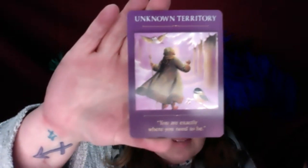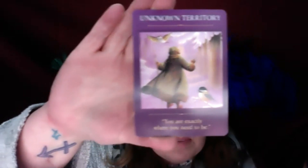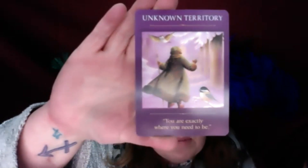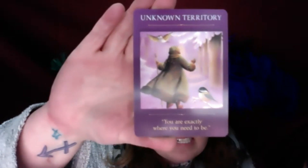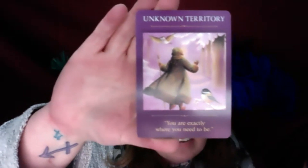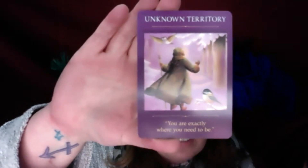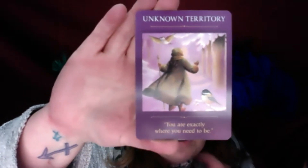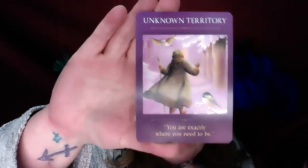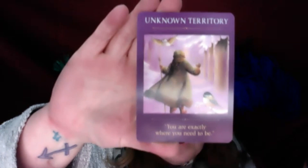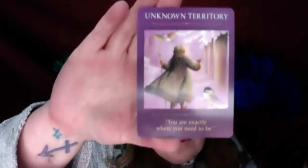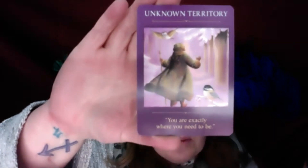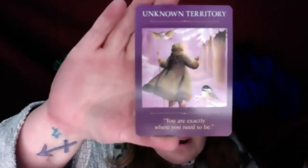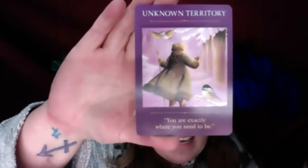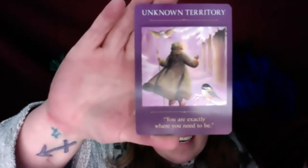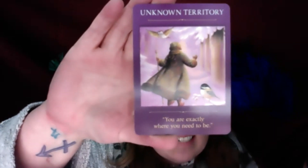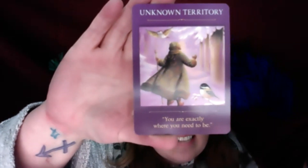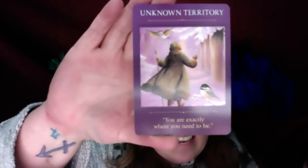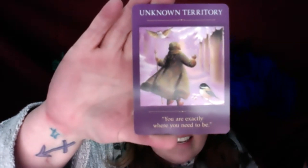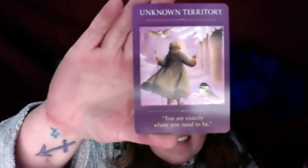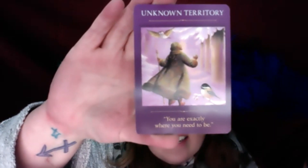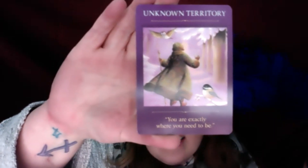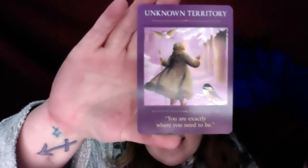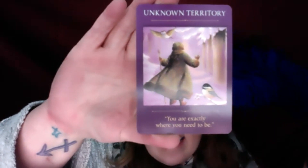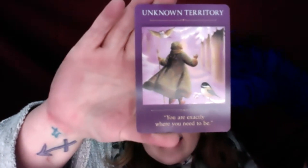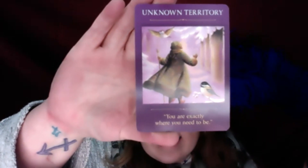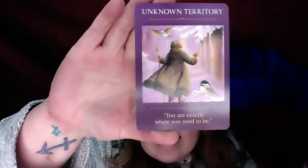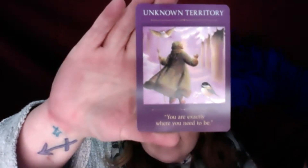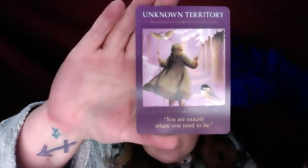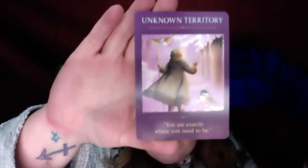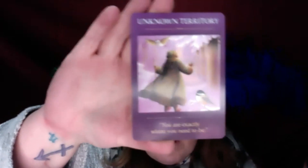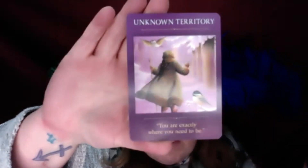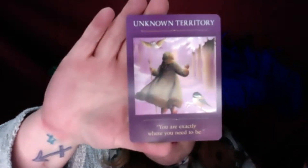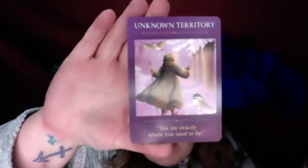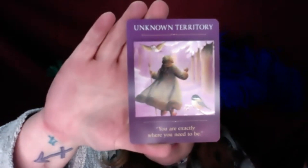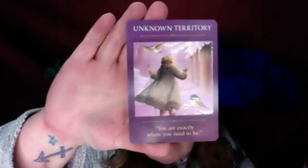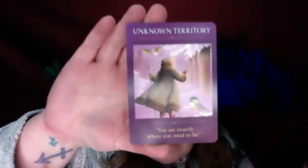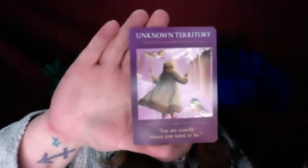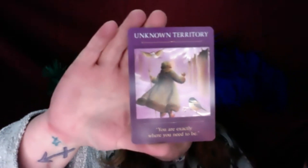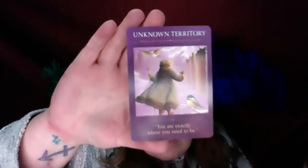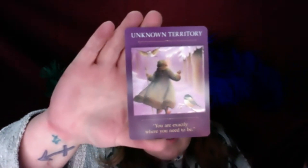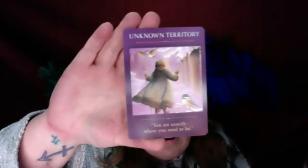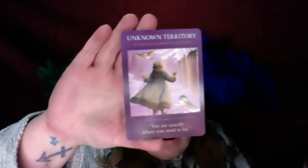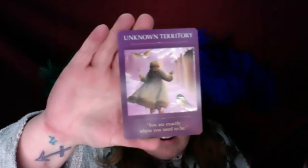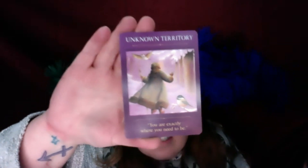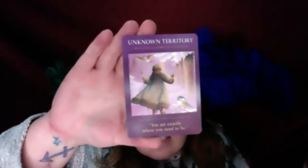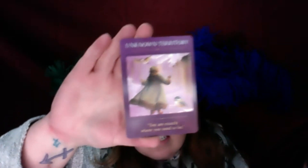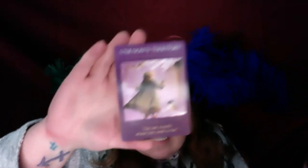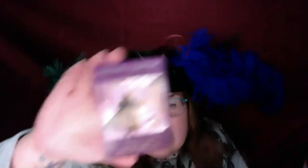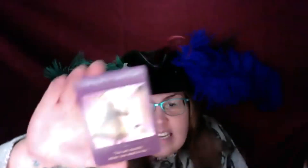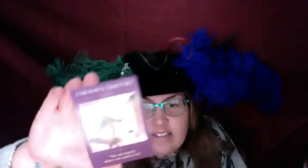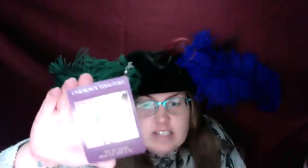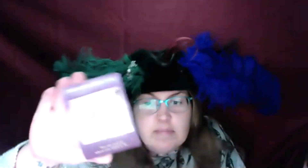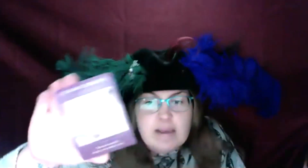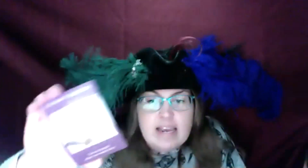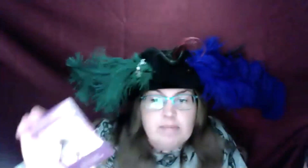totally, to me, resounded what Wyatt had said. And one of the main themes of this card is,